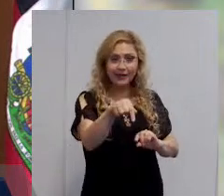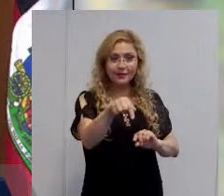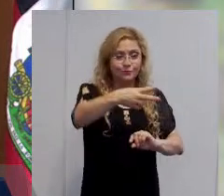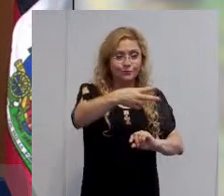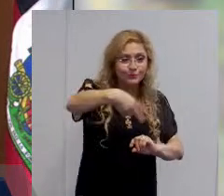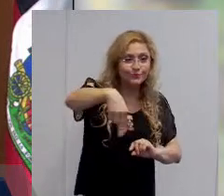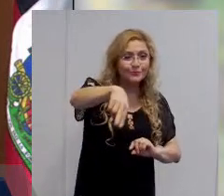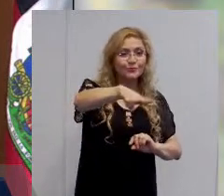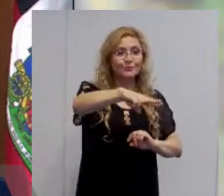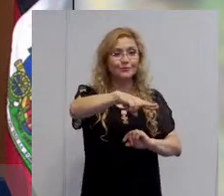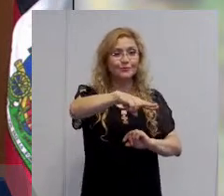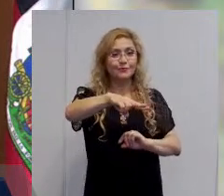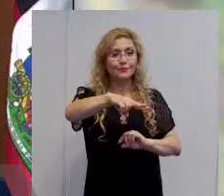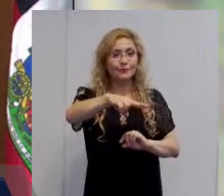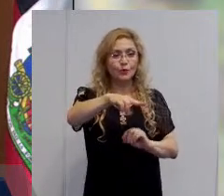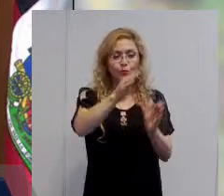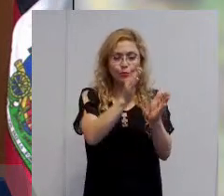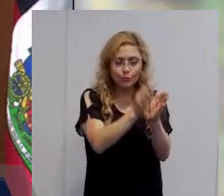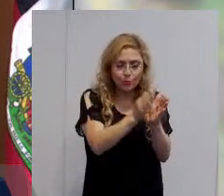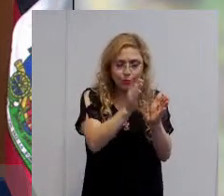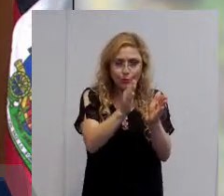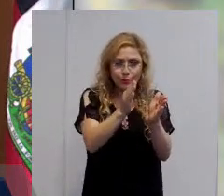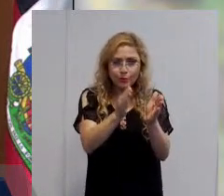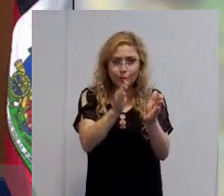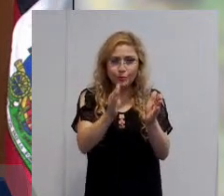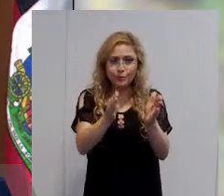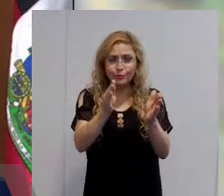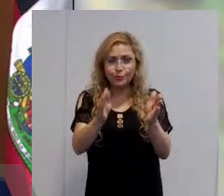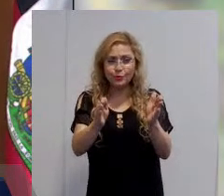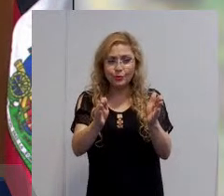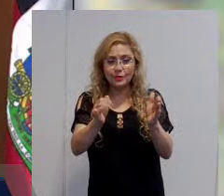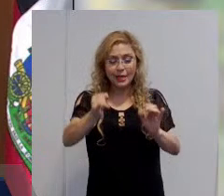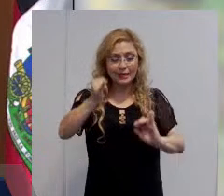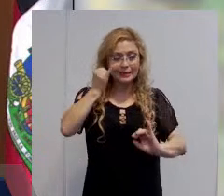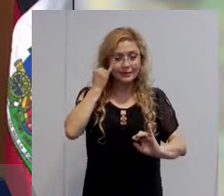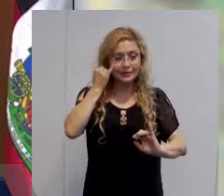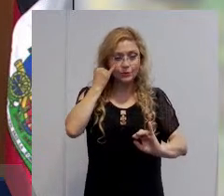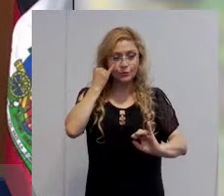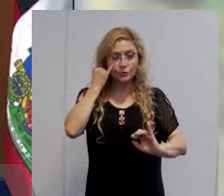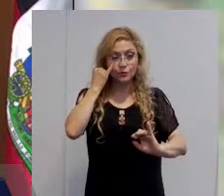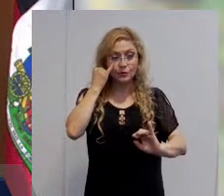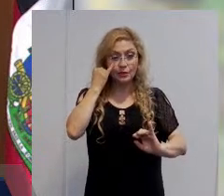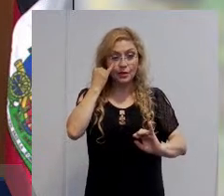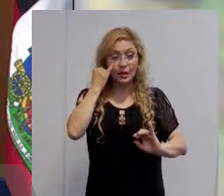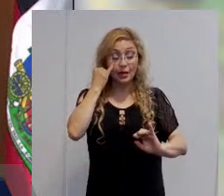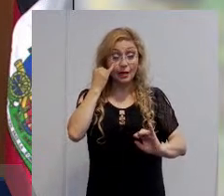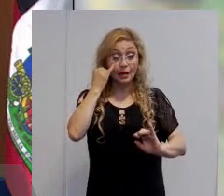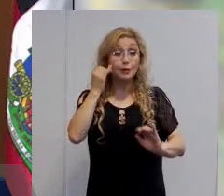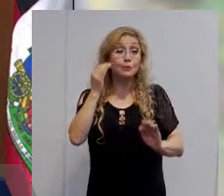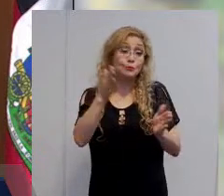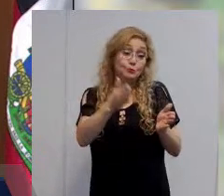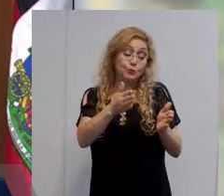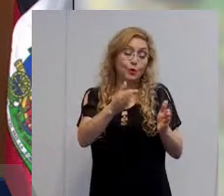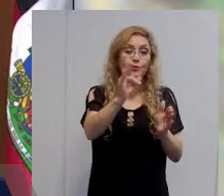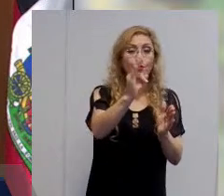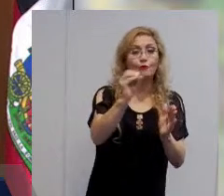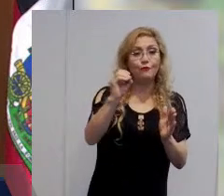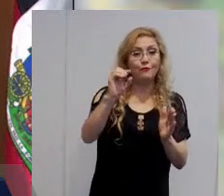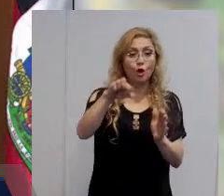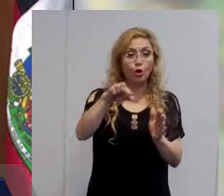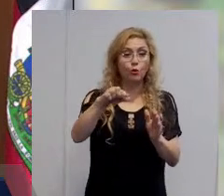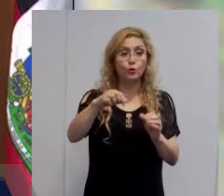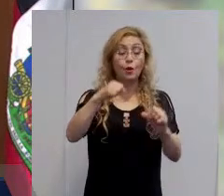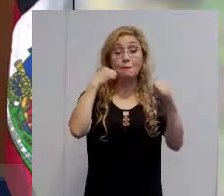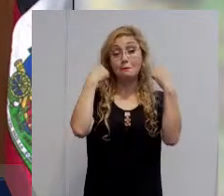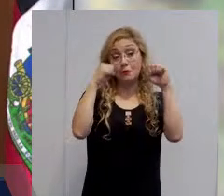And that is where we need to organize all of our institutional arrangements, for